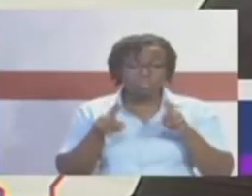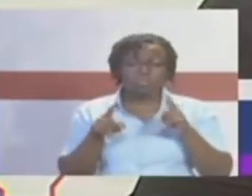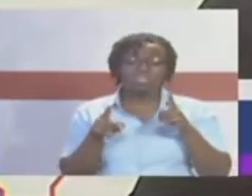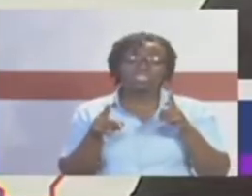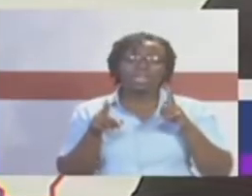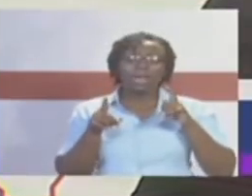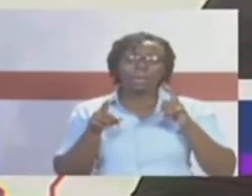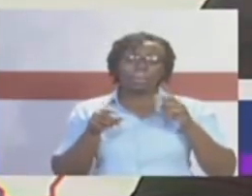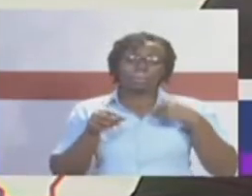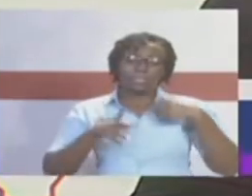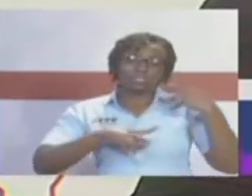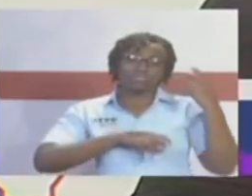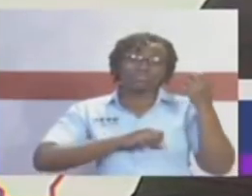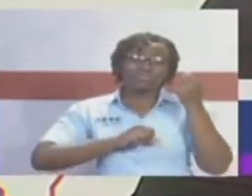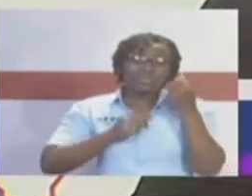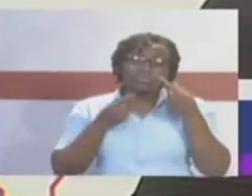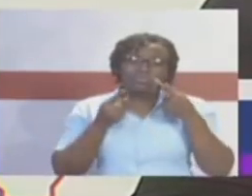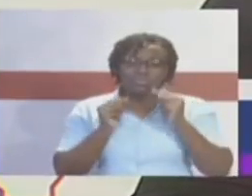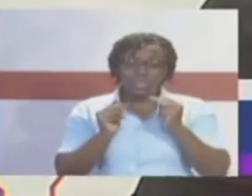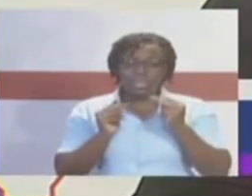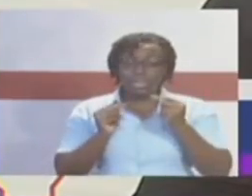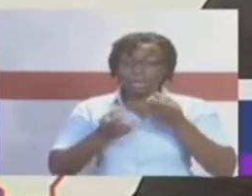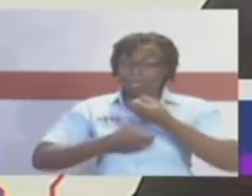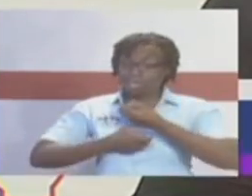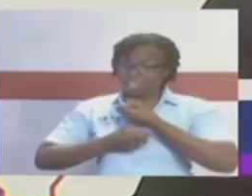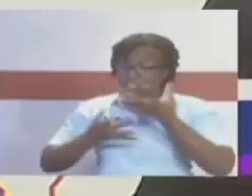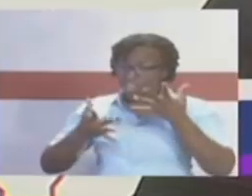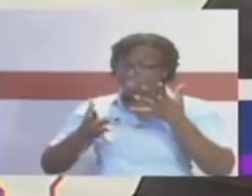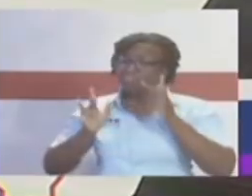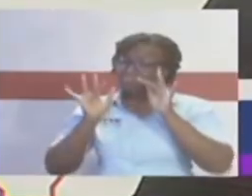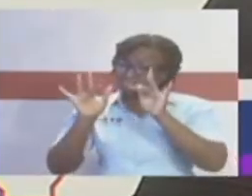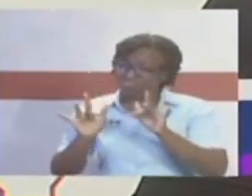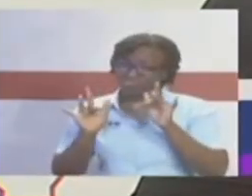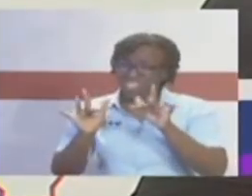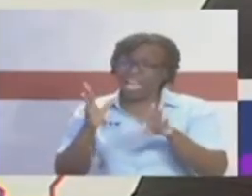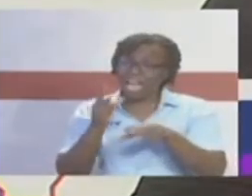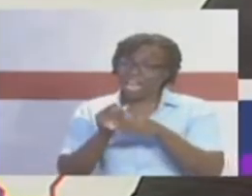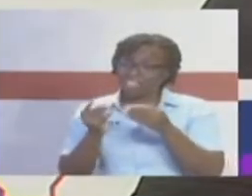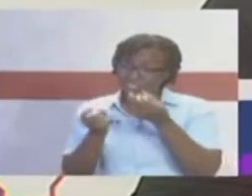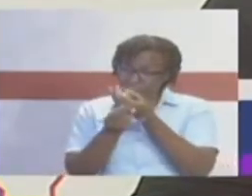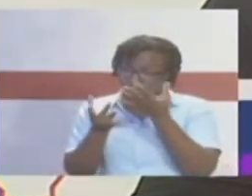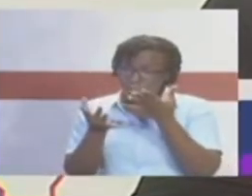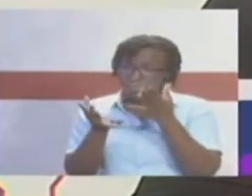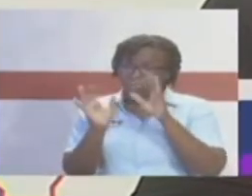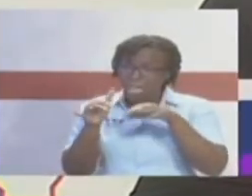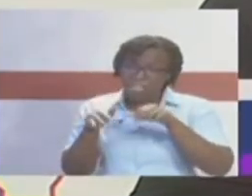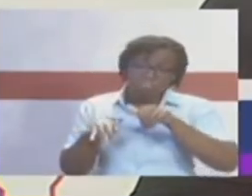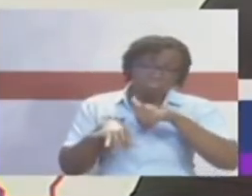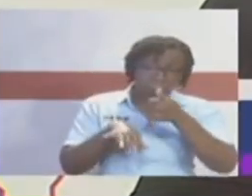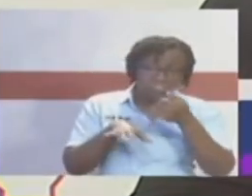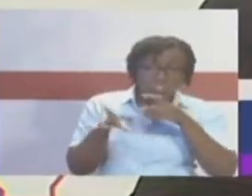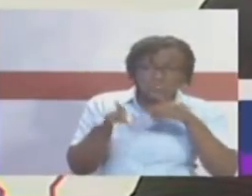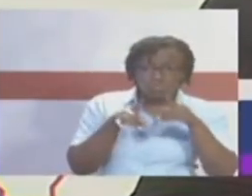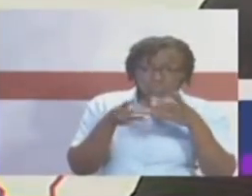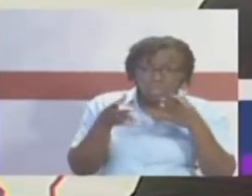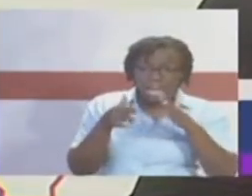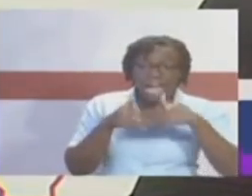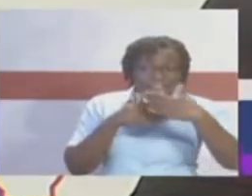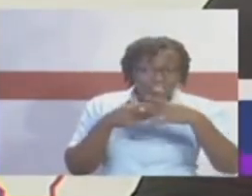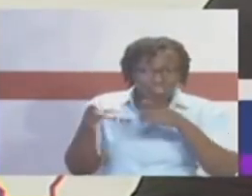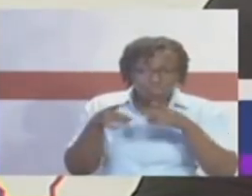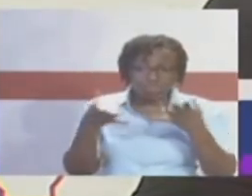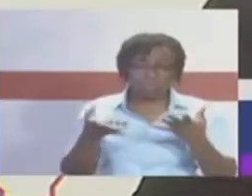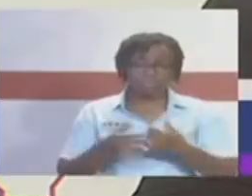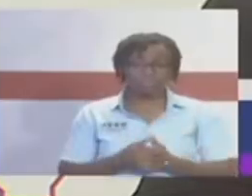strong, express my sincere condolences, and advise them on the next step. It is not easy. Ladies and gentlemen, this is